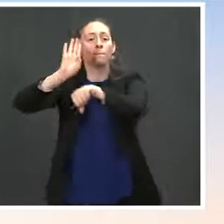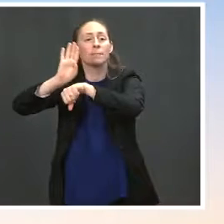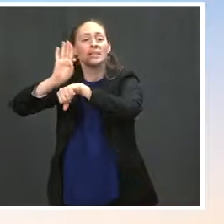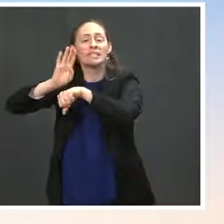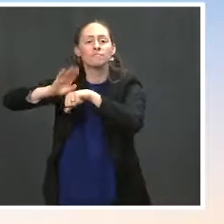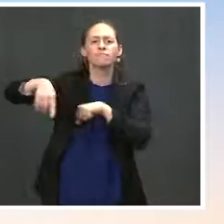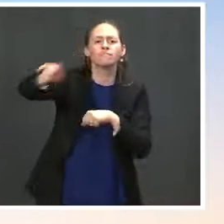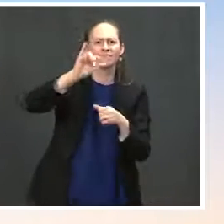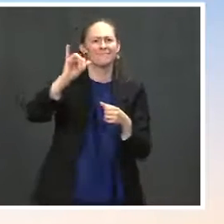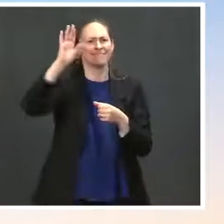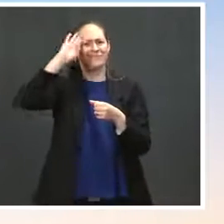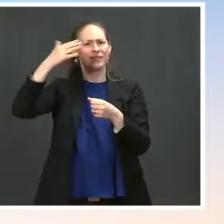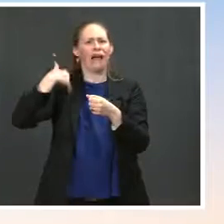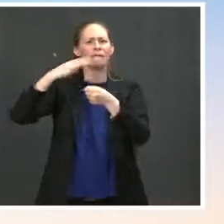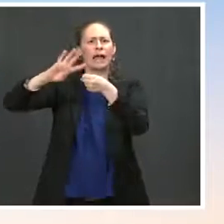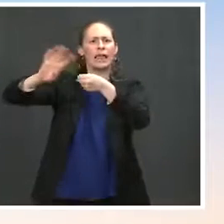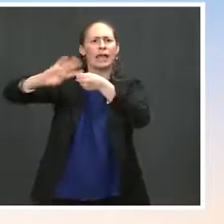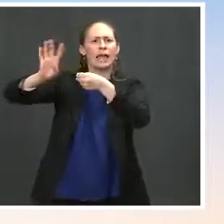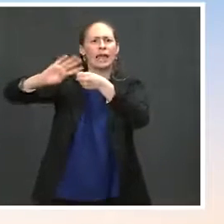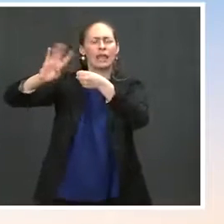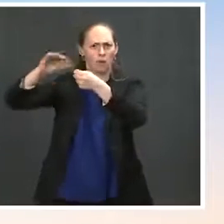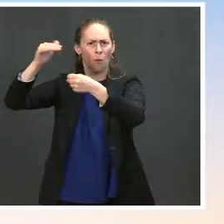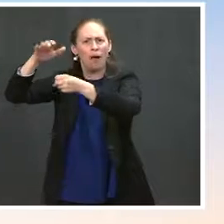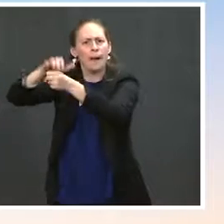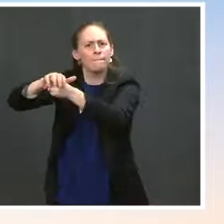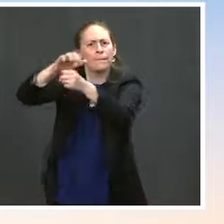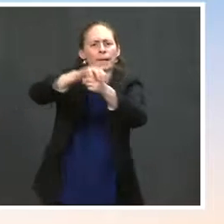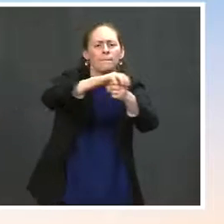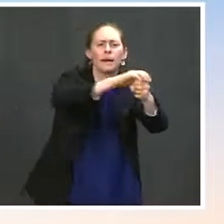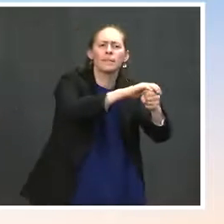methane leaks. It's about auto workers